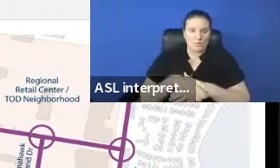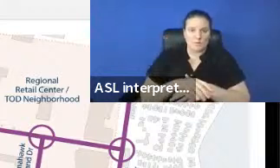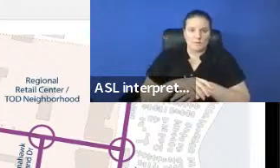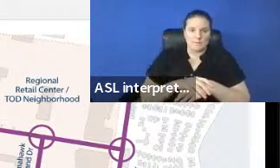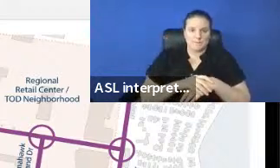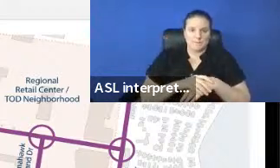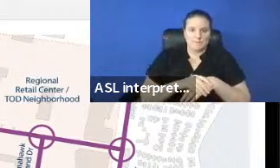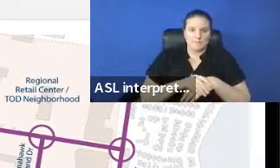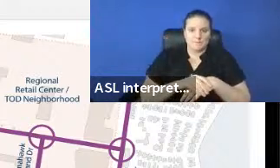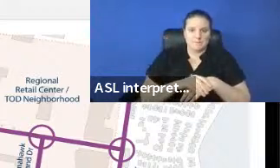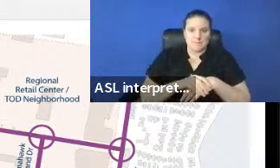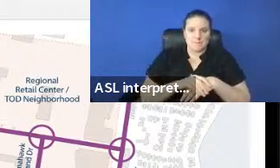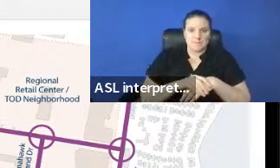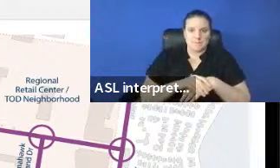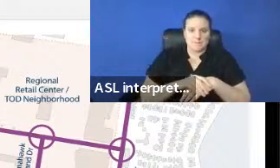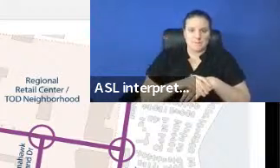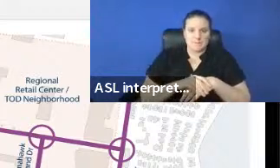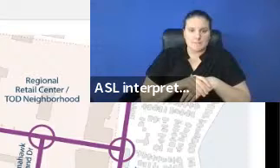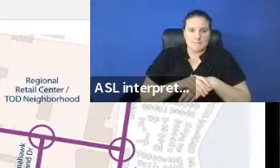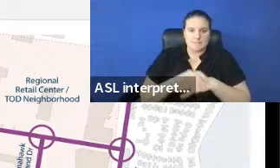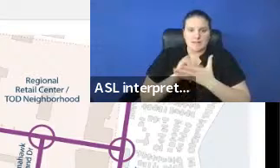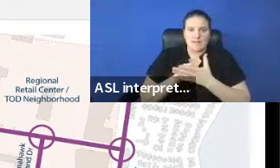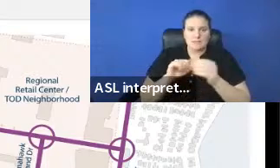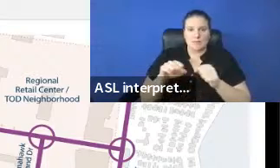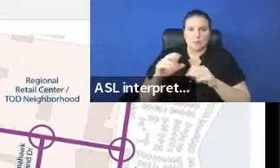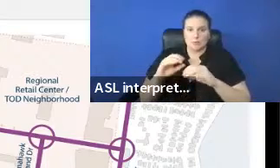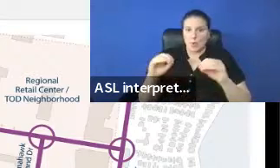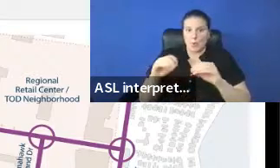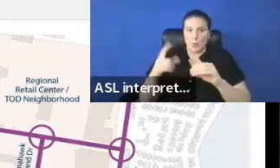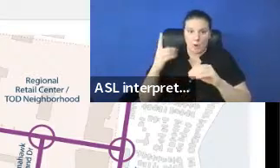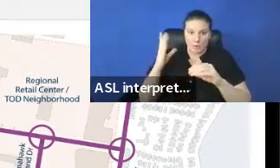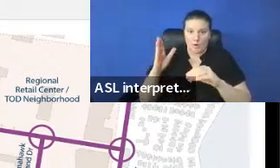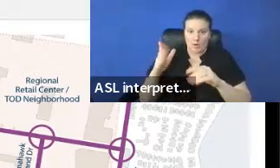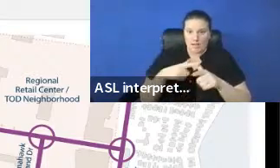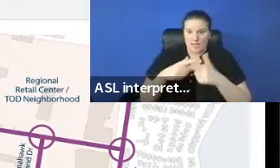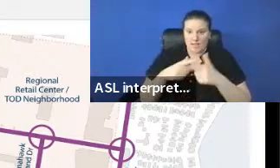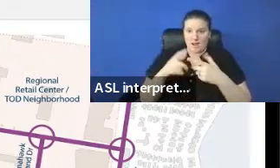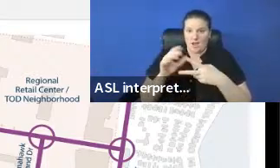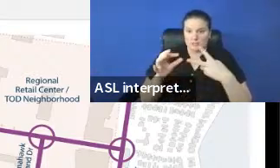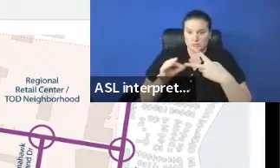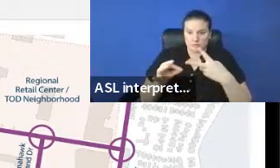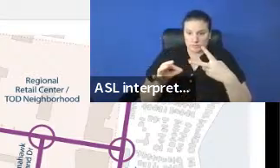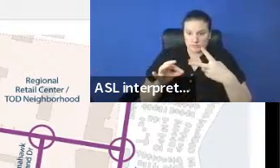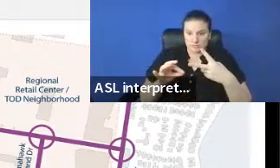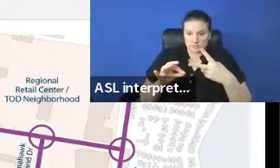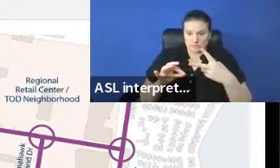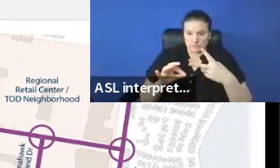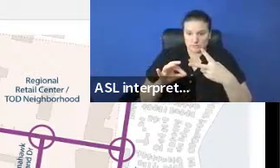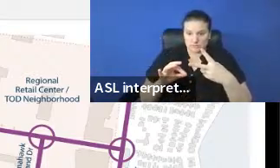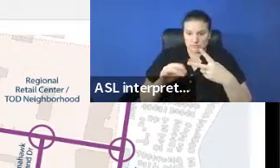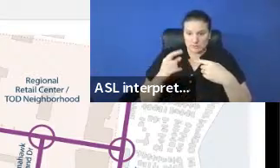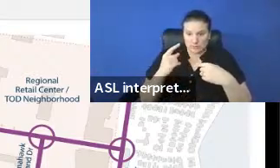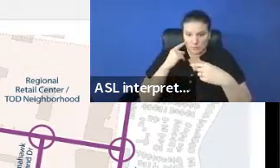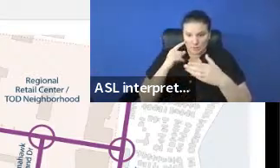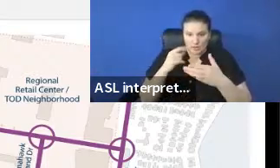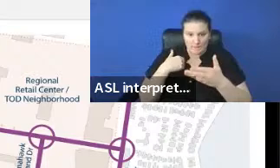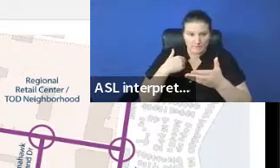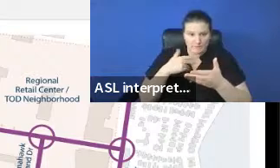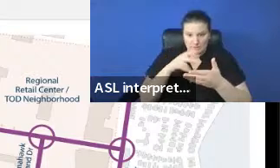So it's possible that nobody would, and then this option, this element would score poorly.